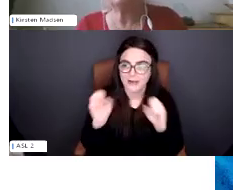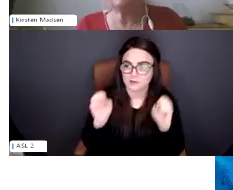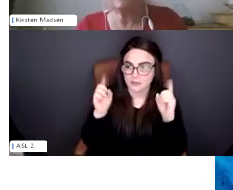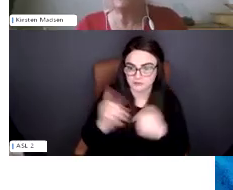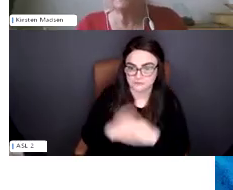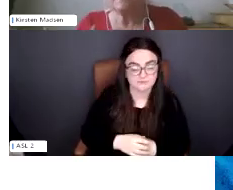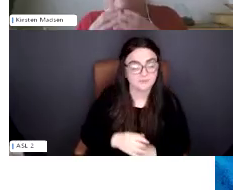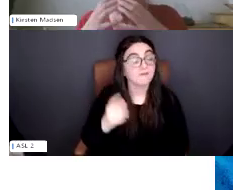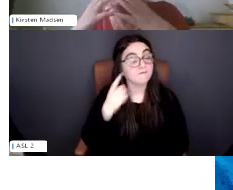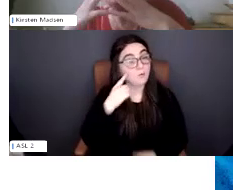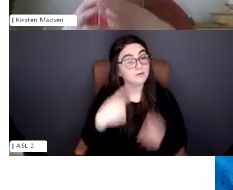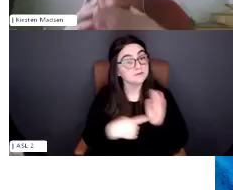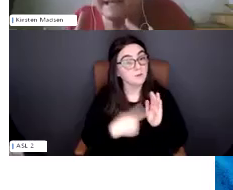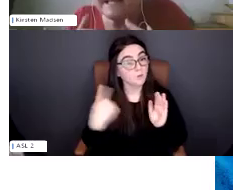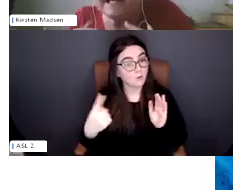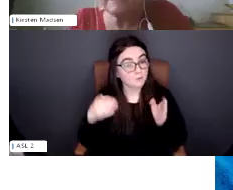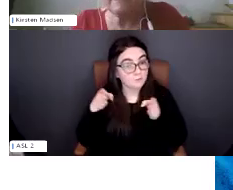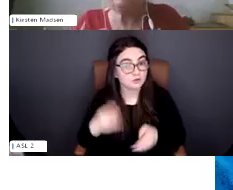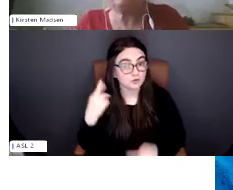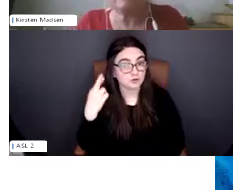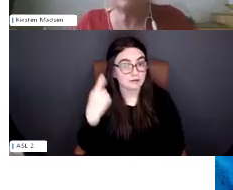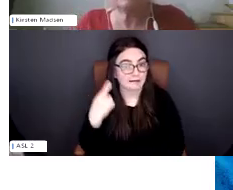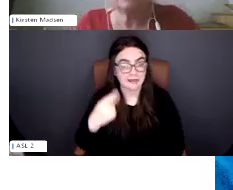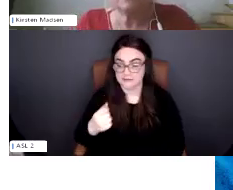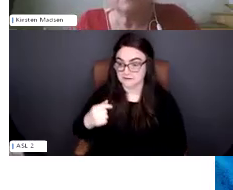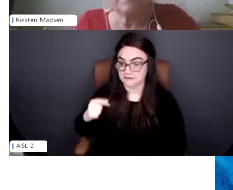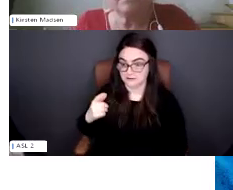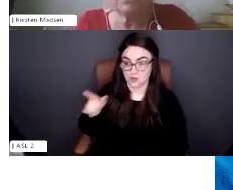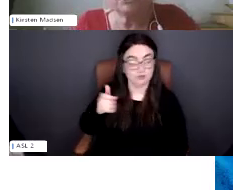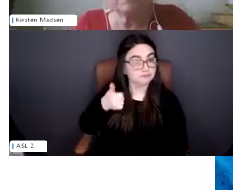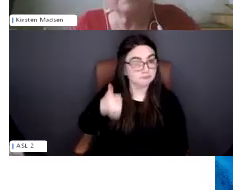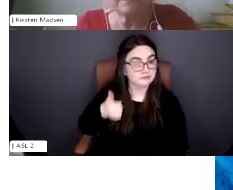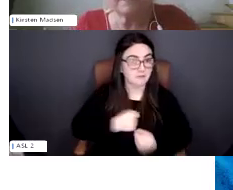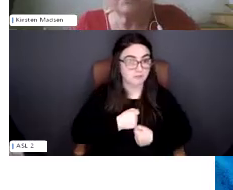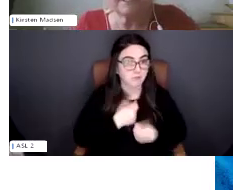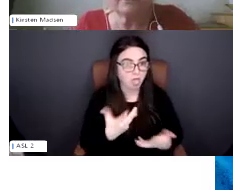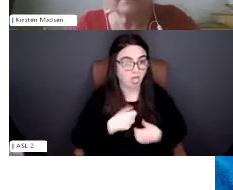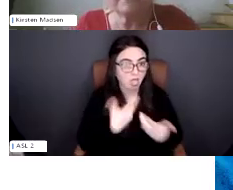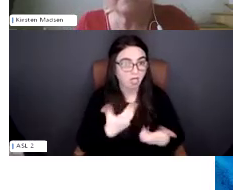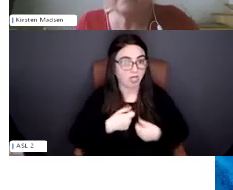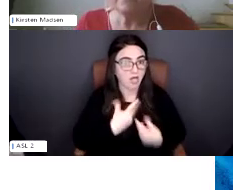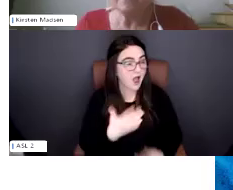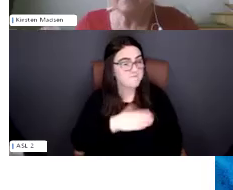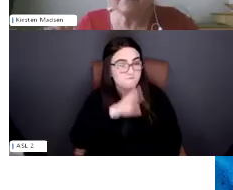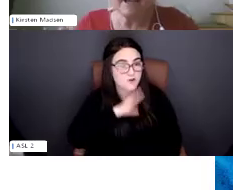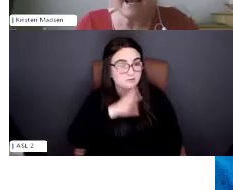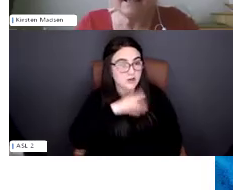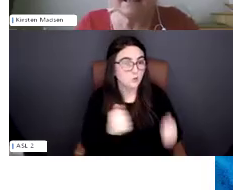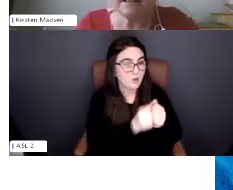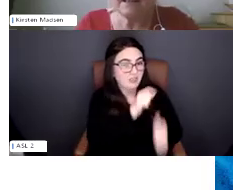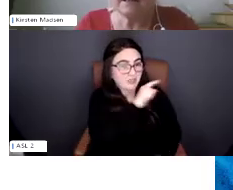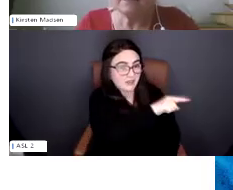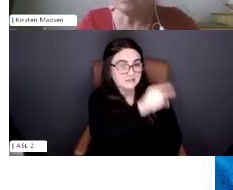person realized that when she was venting about people that she was frustrated with, in